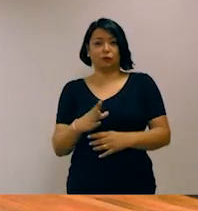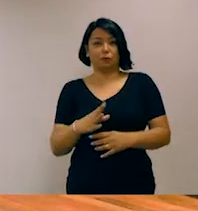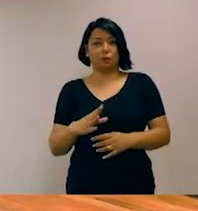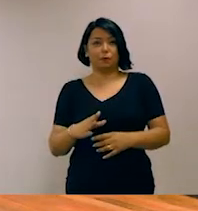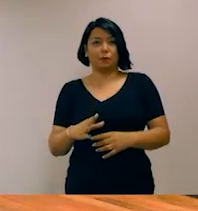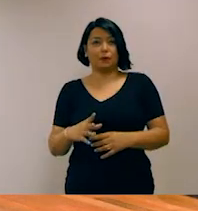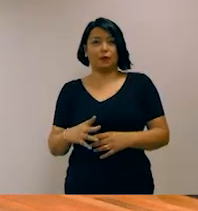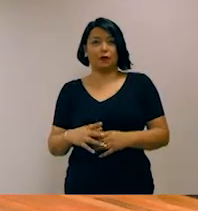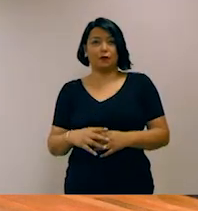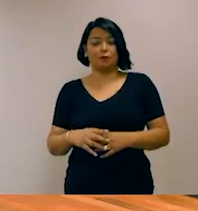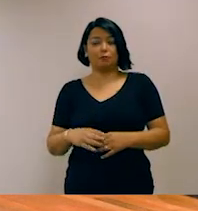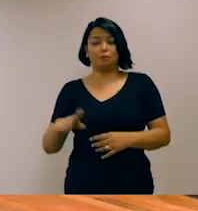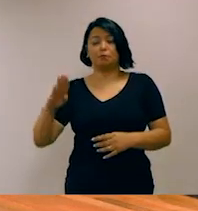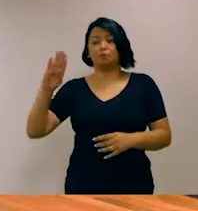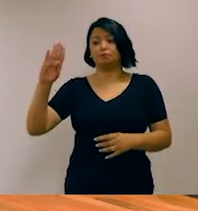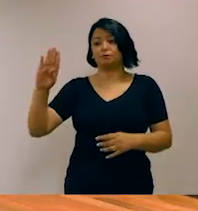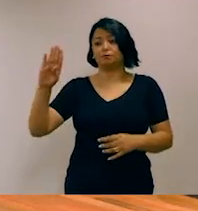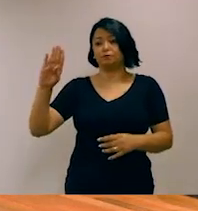I don't use embeddings.